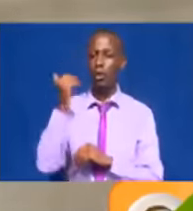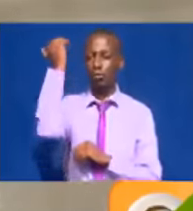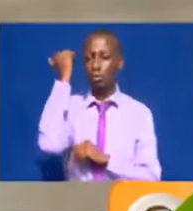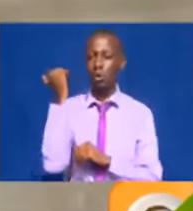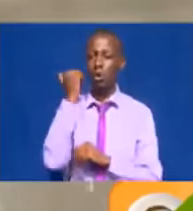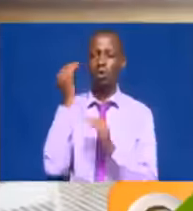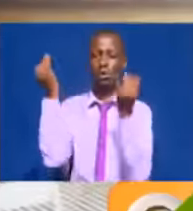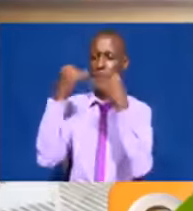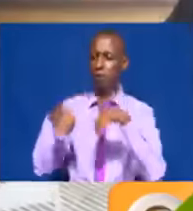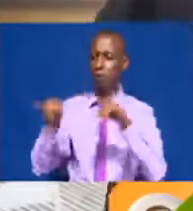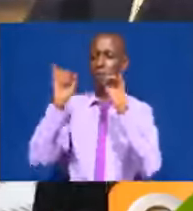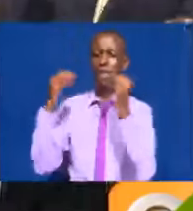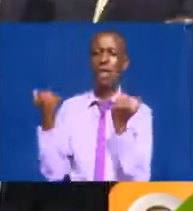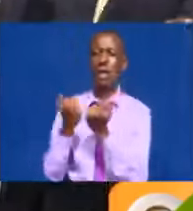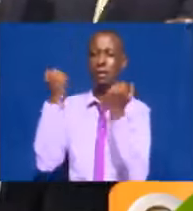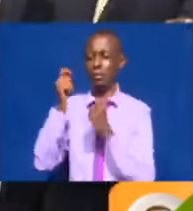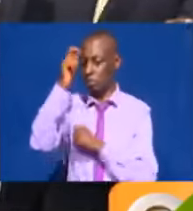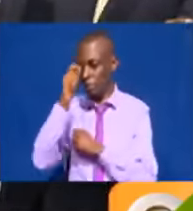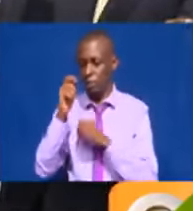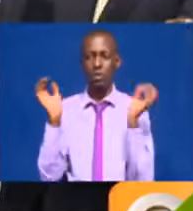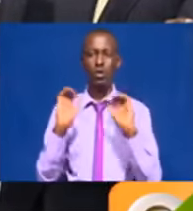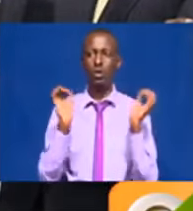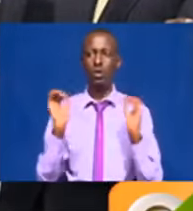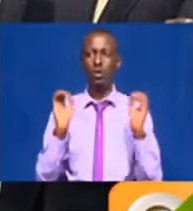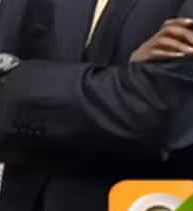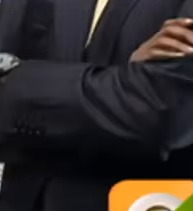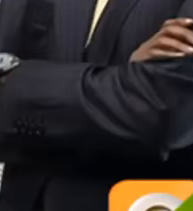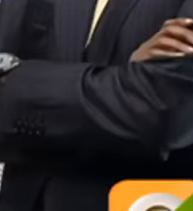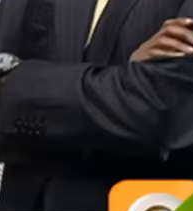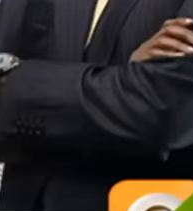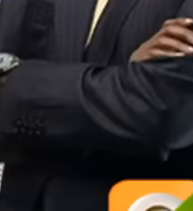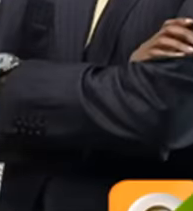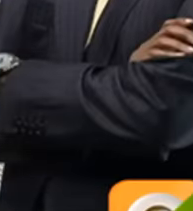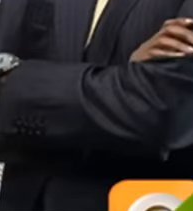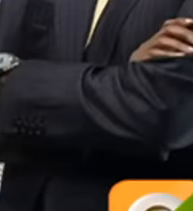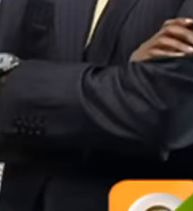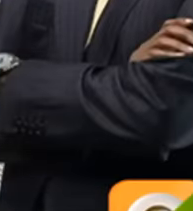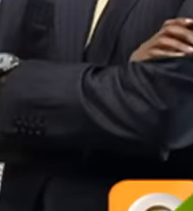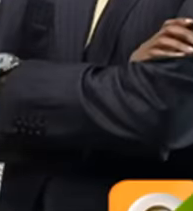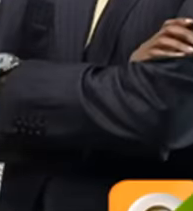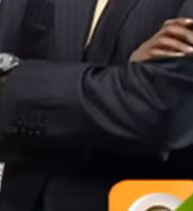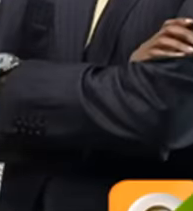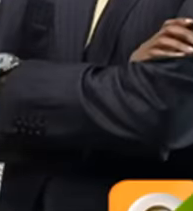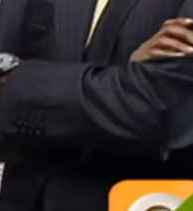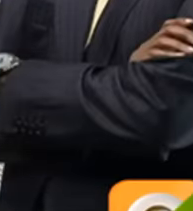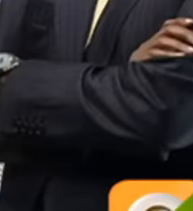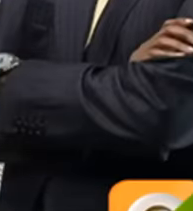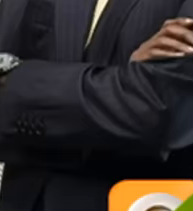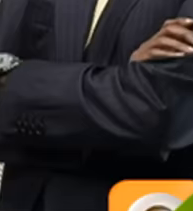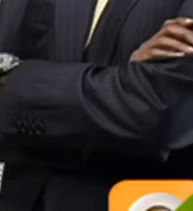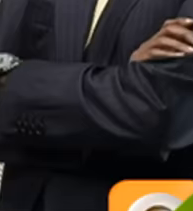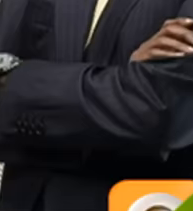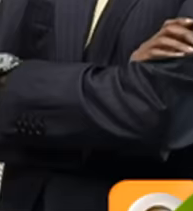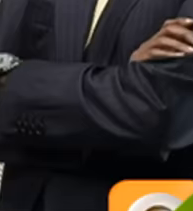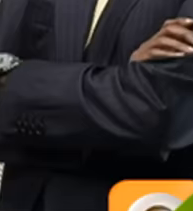of the judiciary. In a statement from the Supreme Court, the judges have accused Ahmednassir of relentlessly and